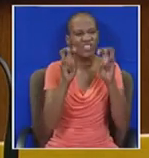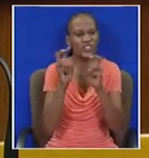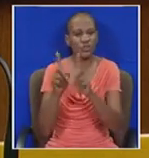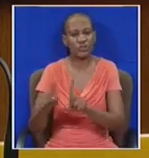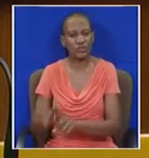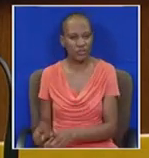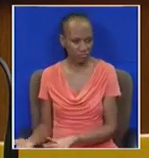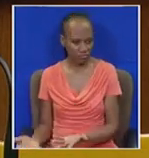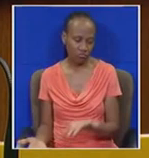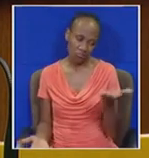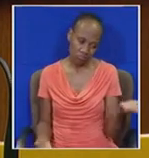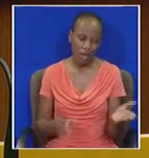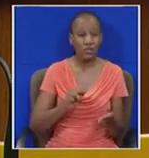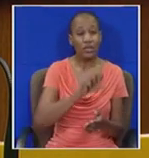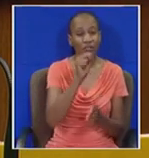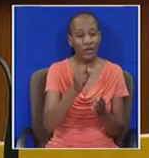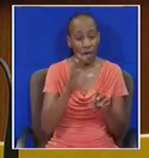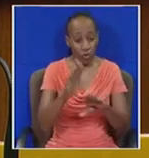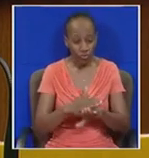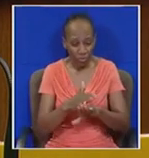has experienced slow growth.